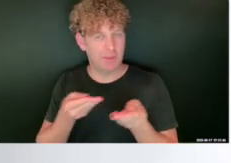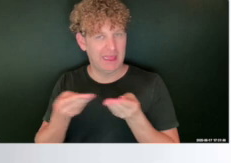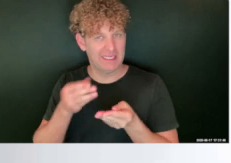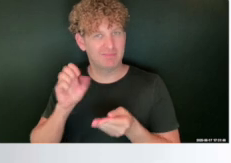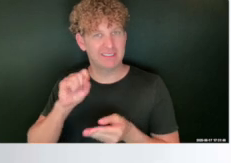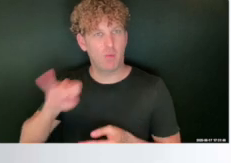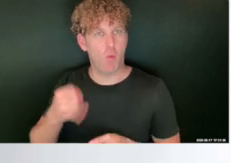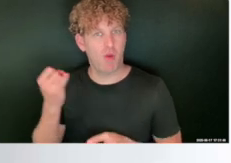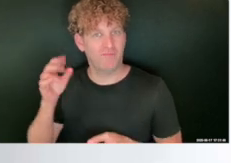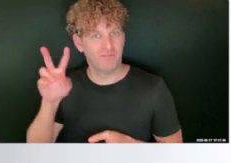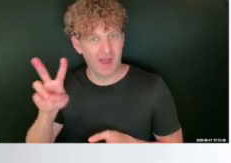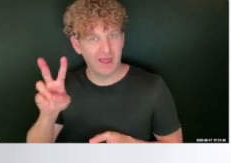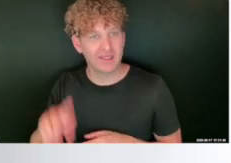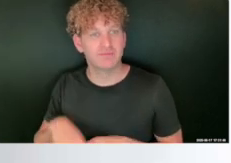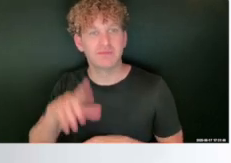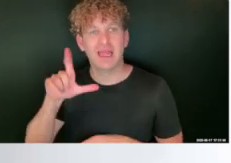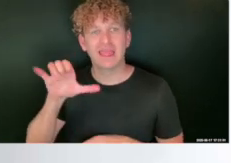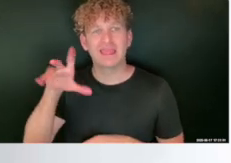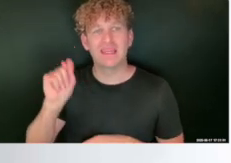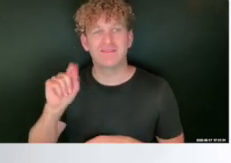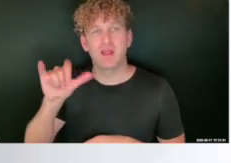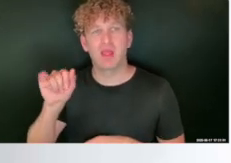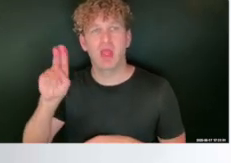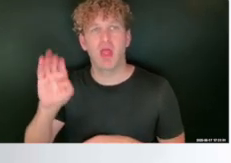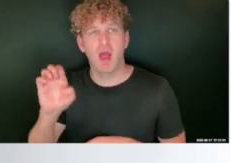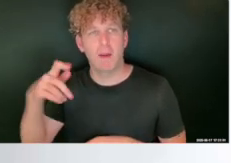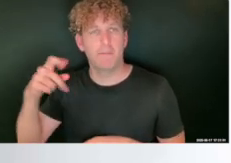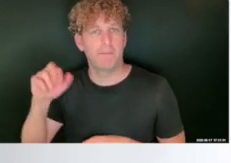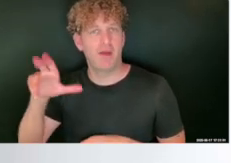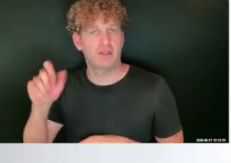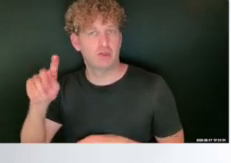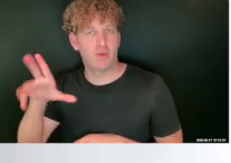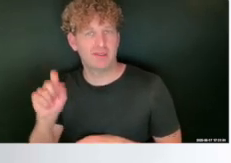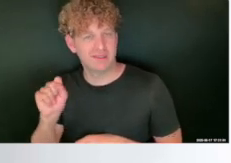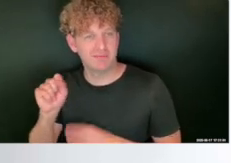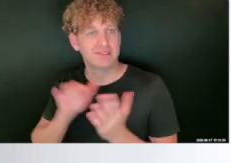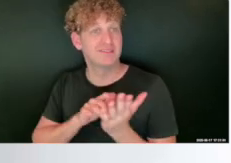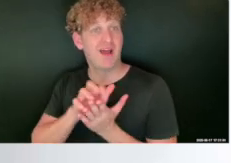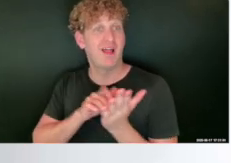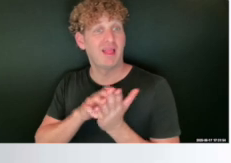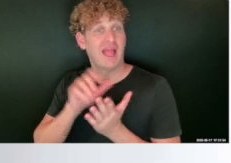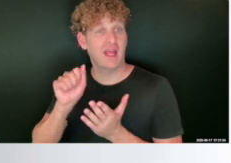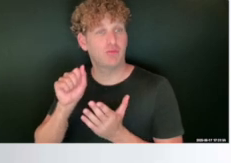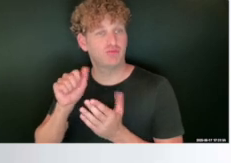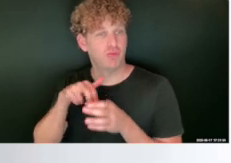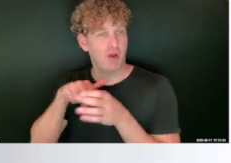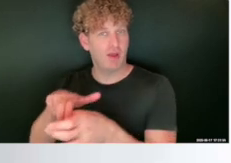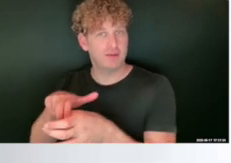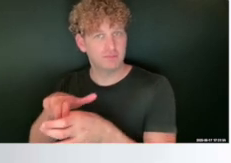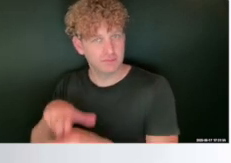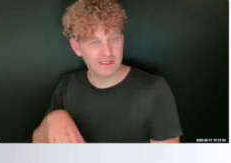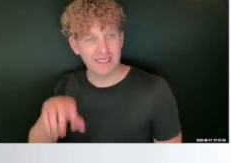on-demand shuttles, bicycle and scooter sharing, and other clean mobility project